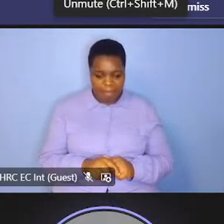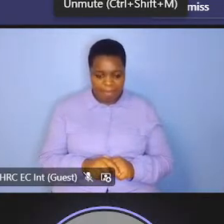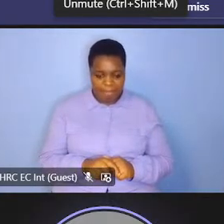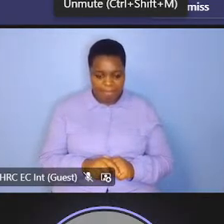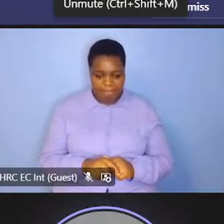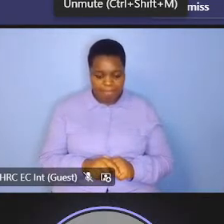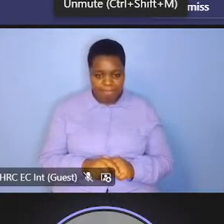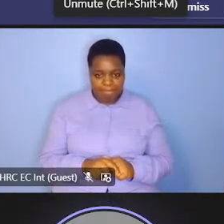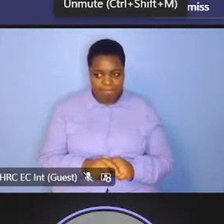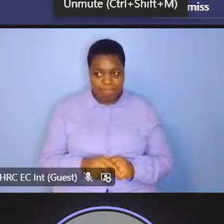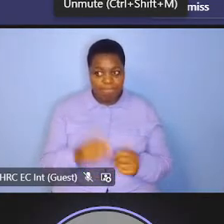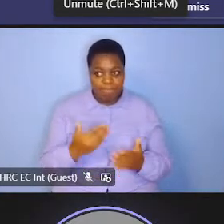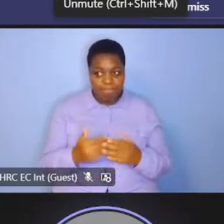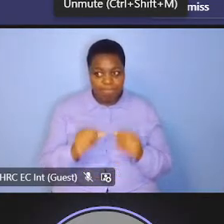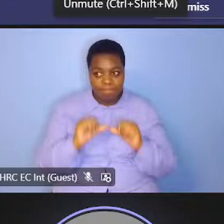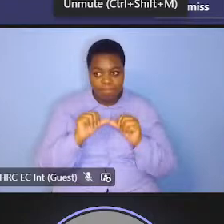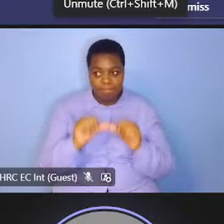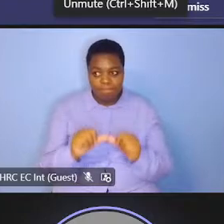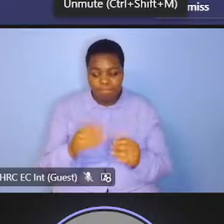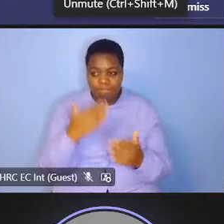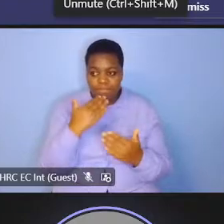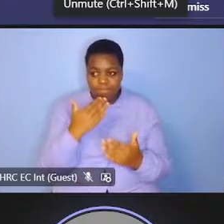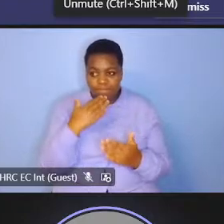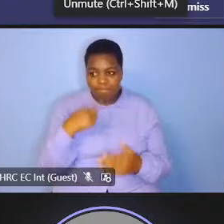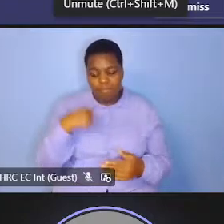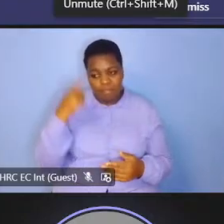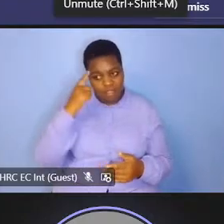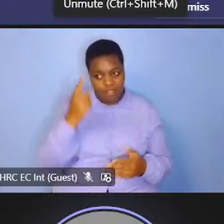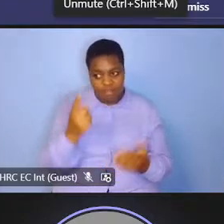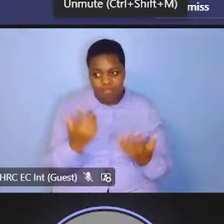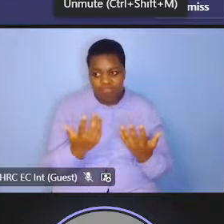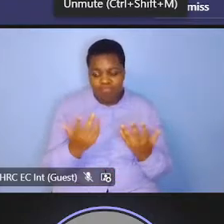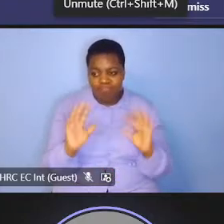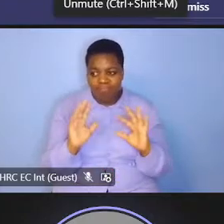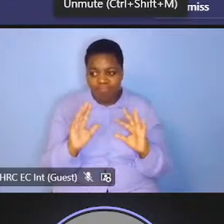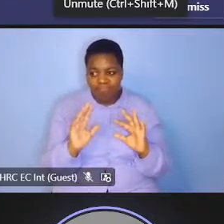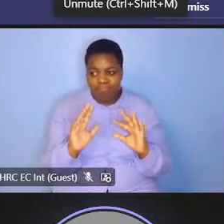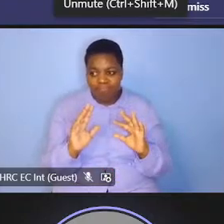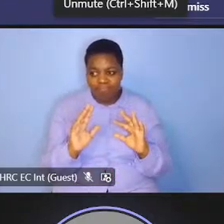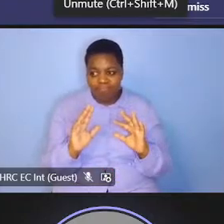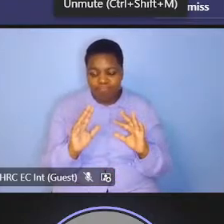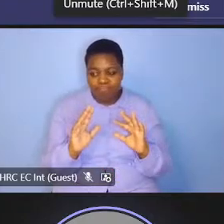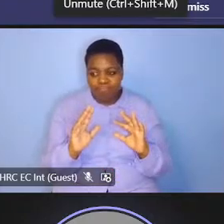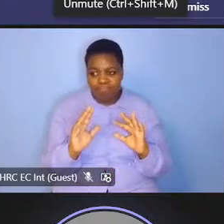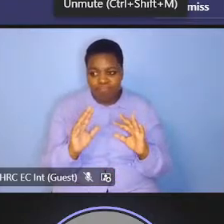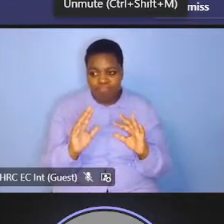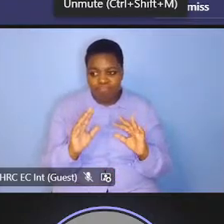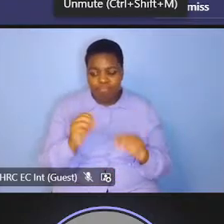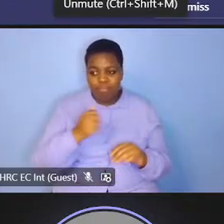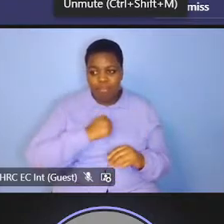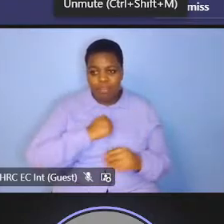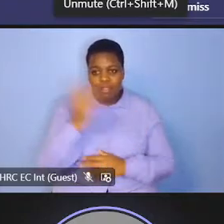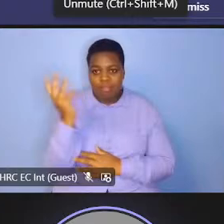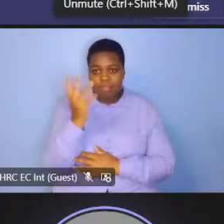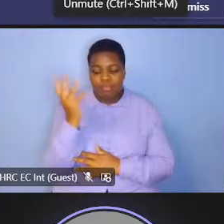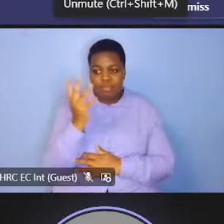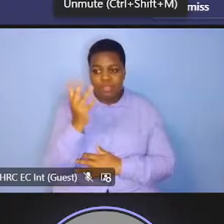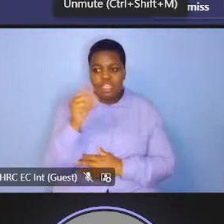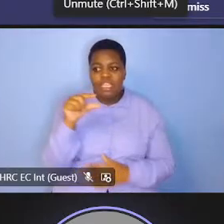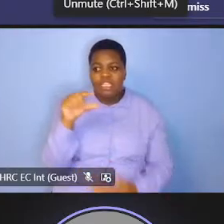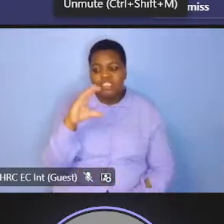Can we move? I think that came to the end of our presentation as a